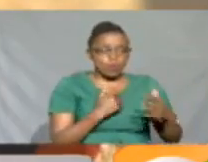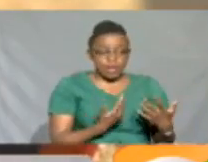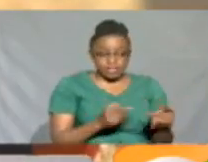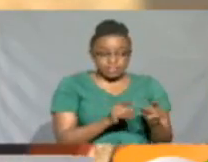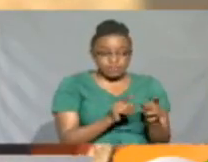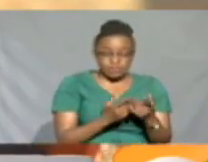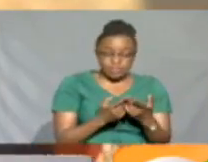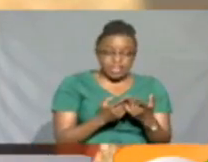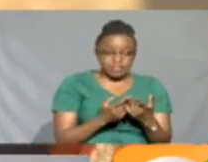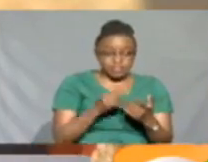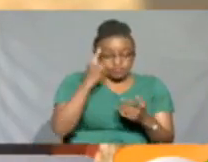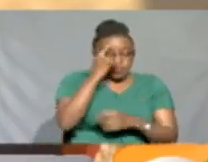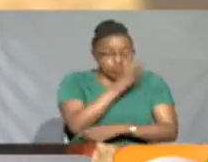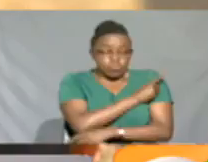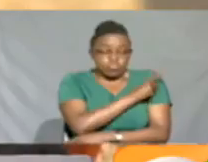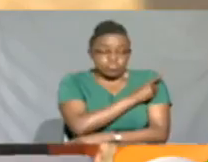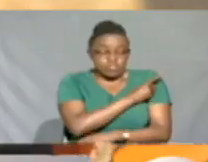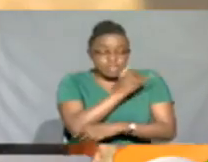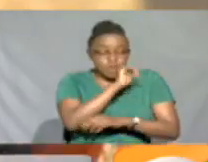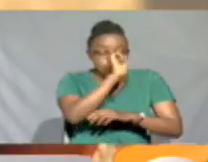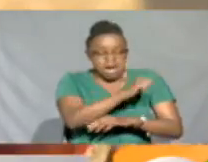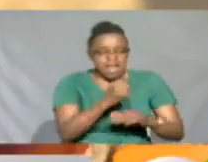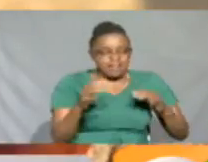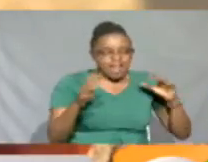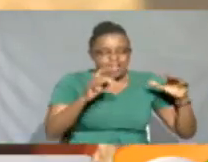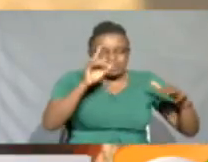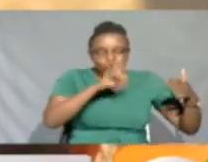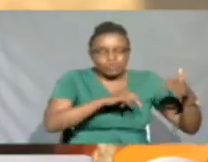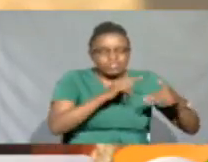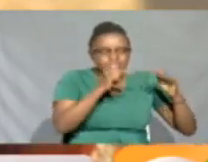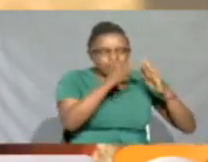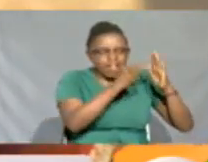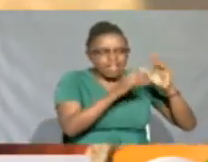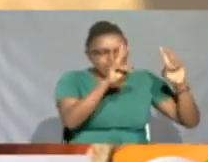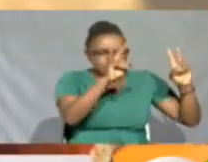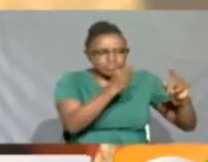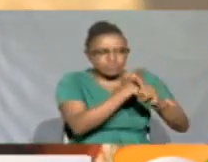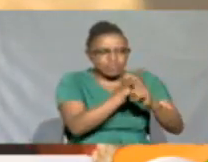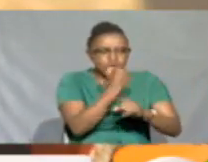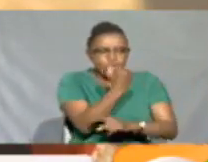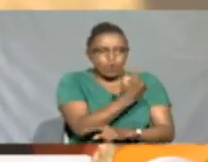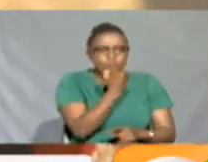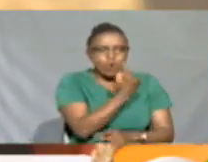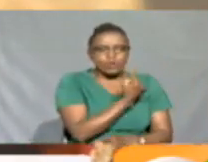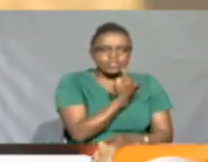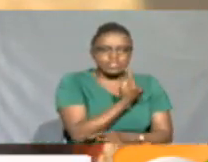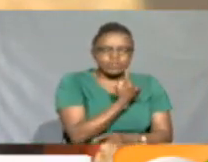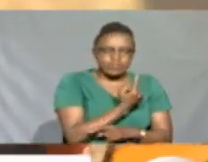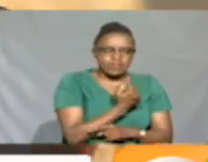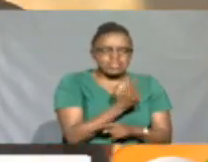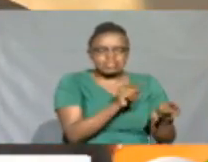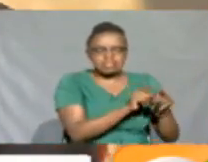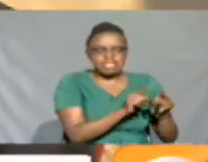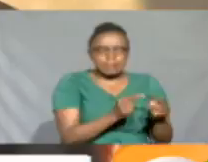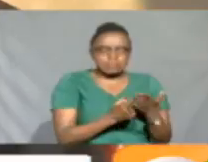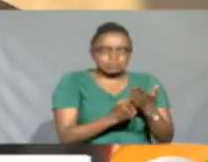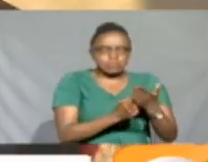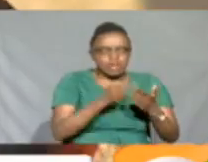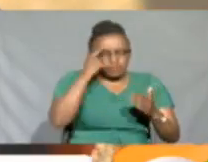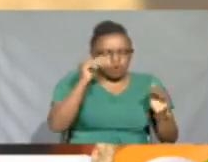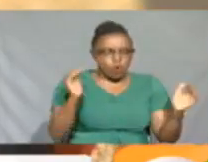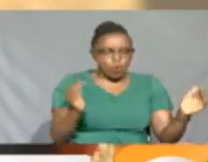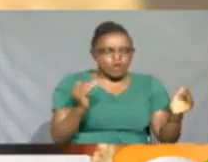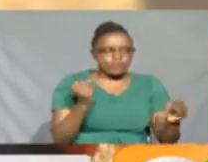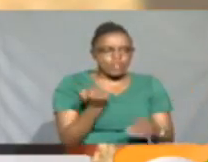bargaining agreement comes in for the doctors, because it outlines all these issues. It was not just a bargaining for the welfare, but it